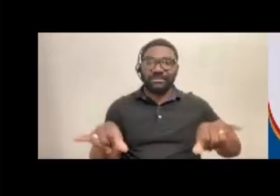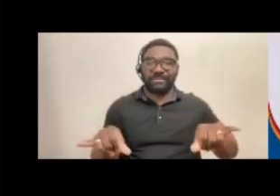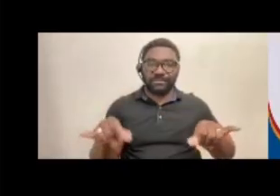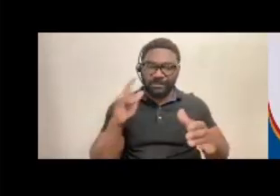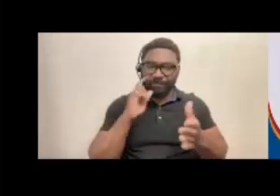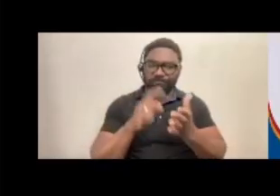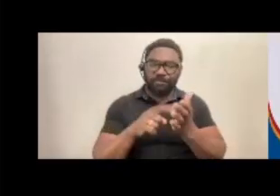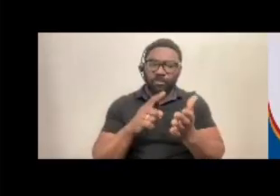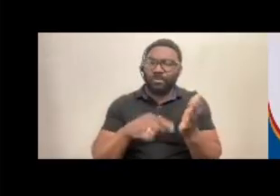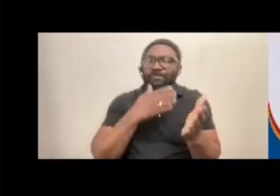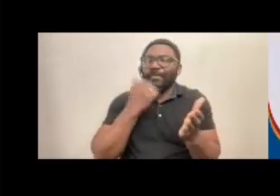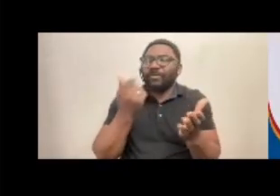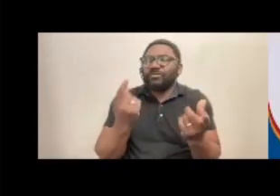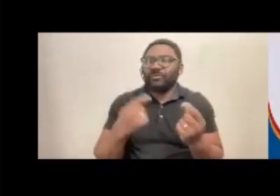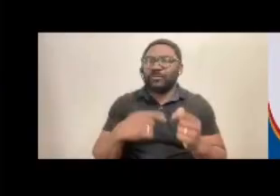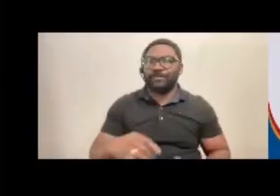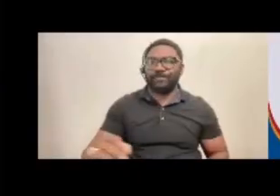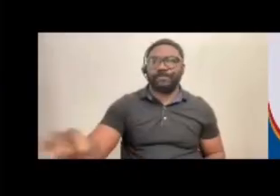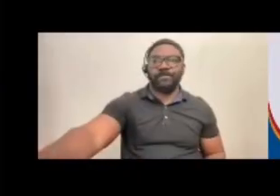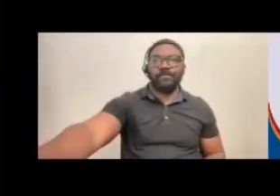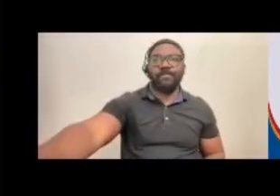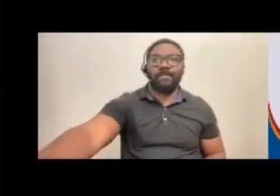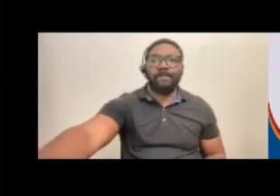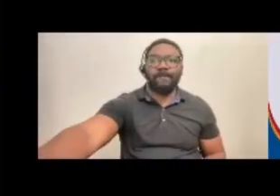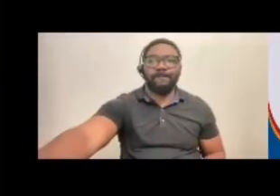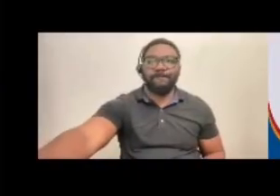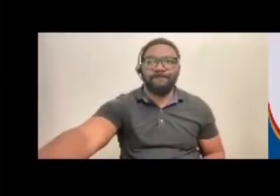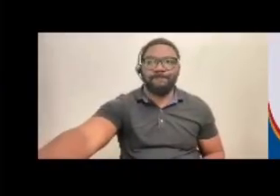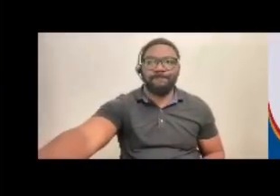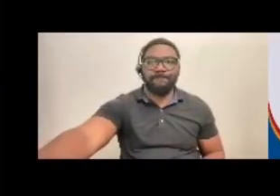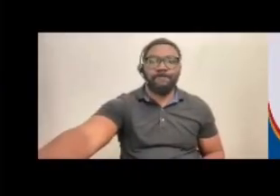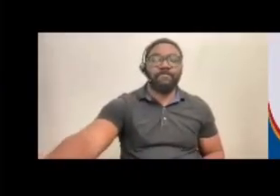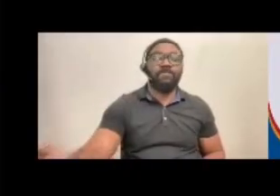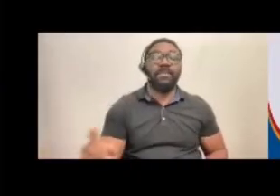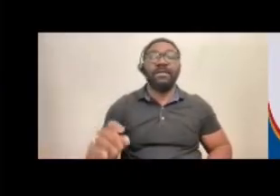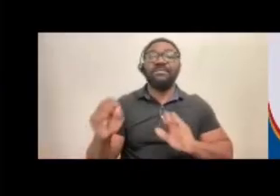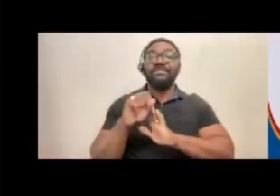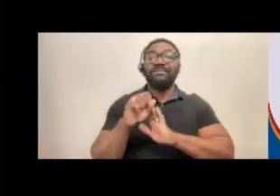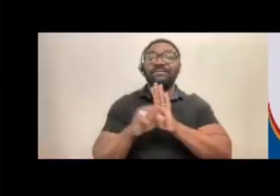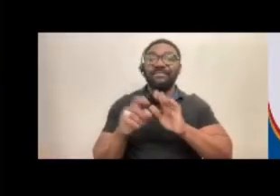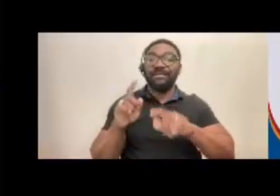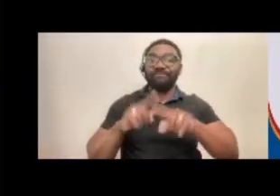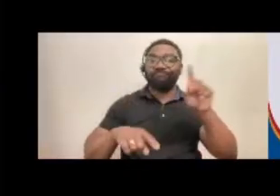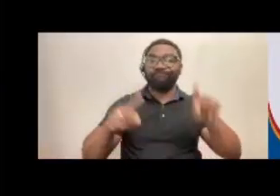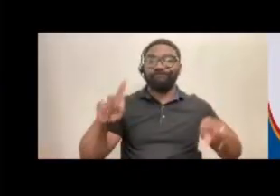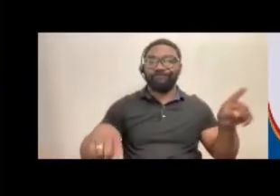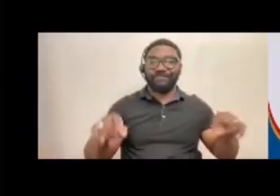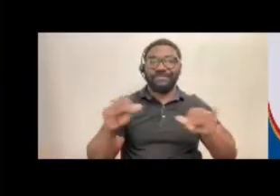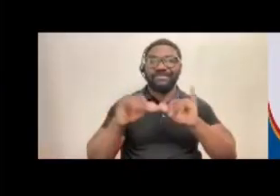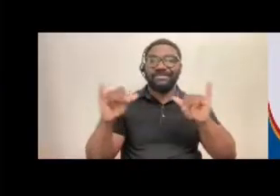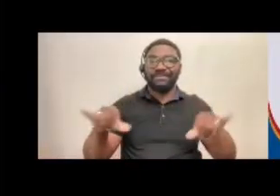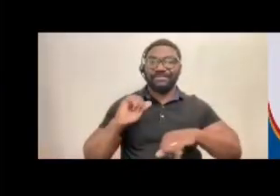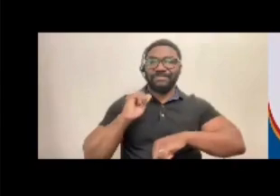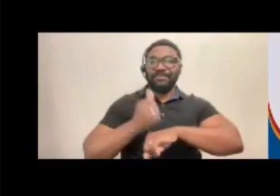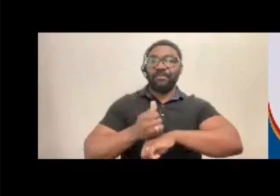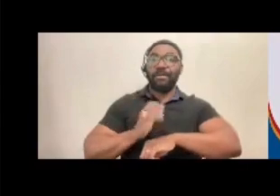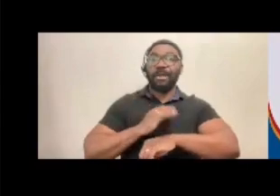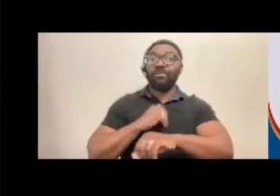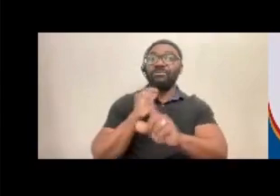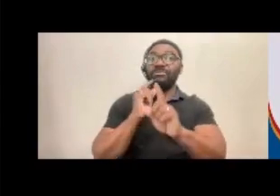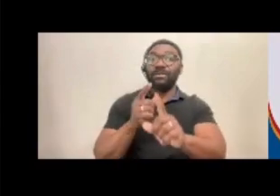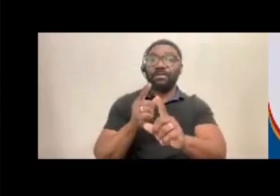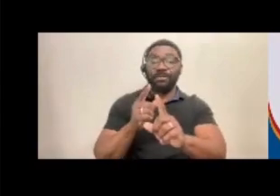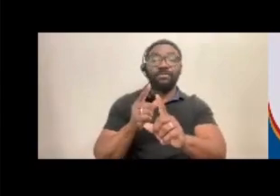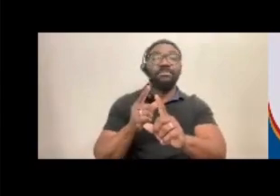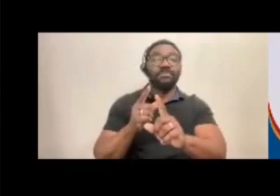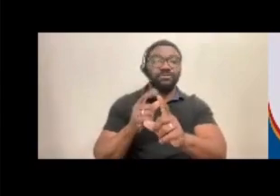important to note that states have a varying degree of systems in place, and our job is really there to support them wherever that